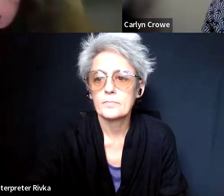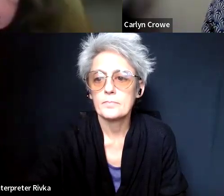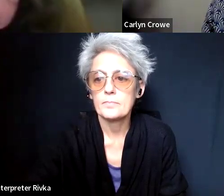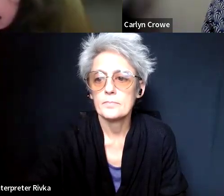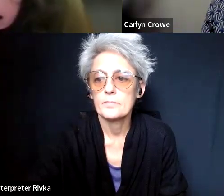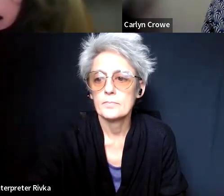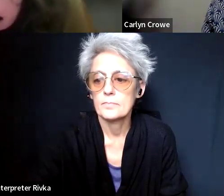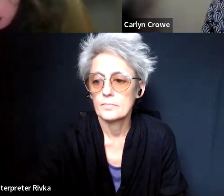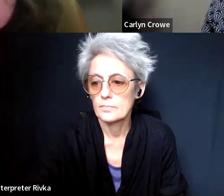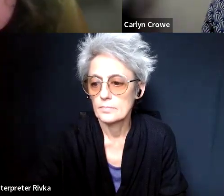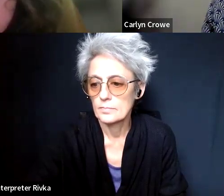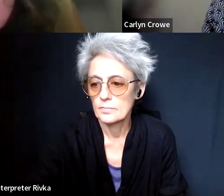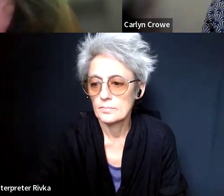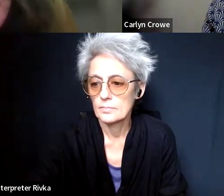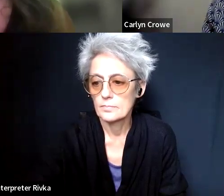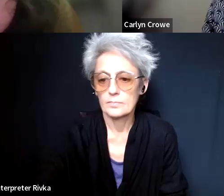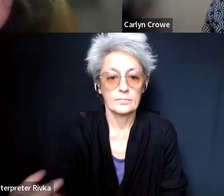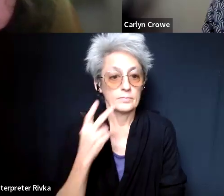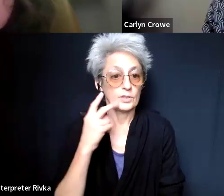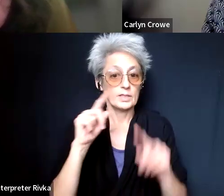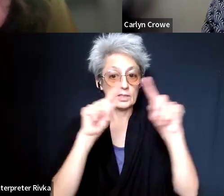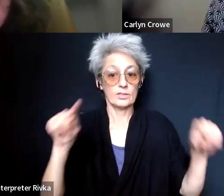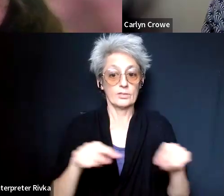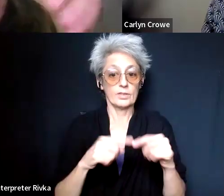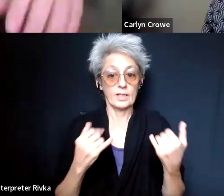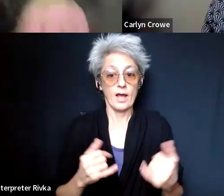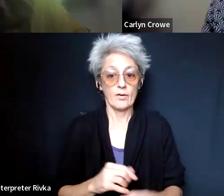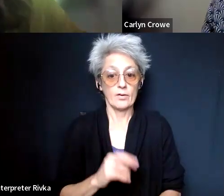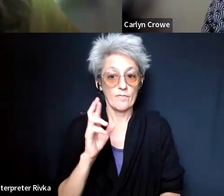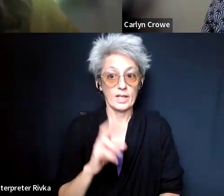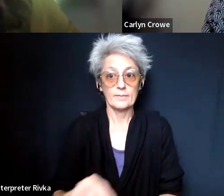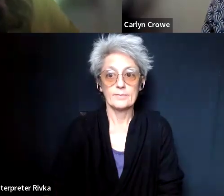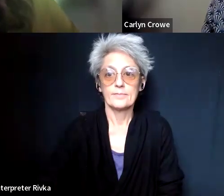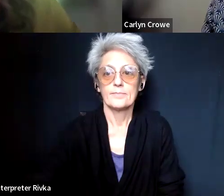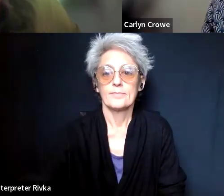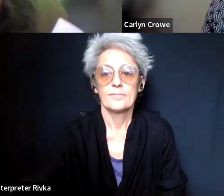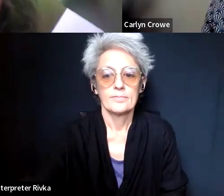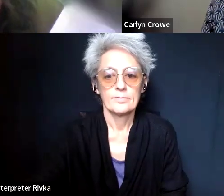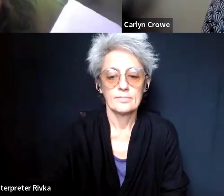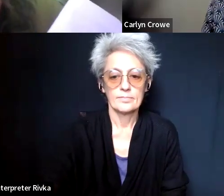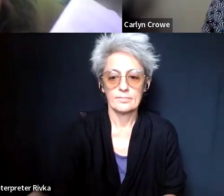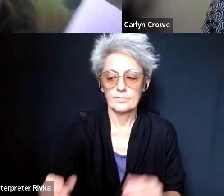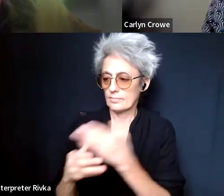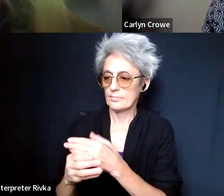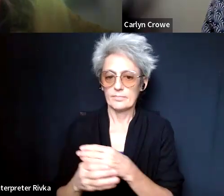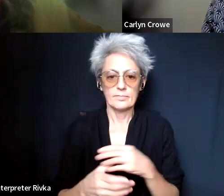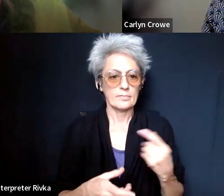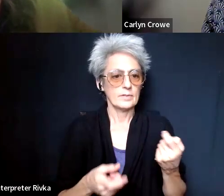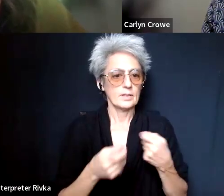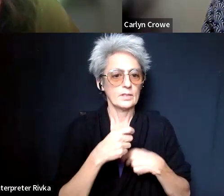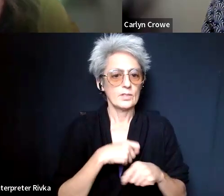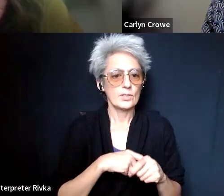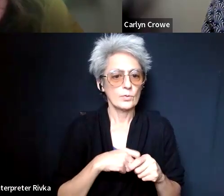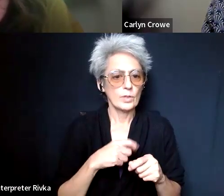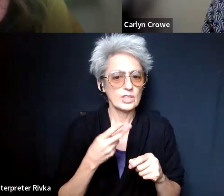make sure, is everybody seeing the screen now? Hopefully. Carlin is Amy, if you can switch the displays, we're still seeing your